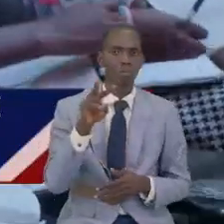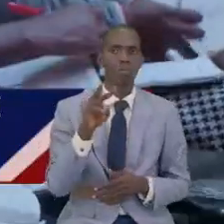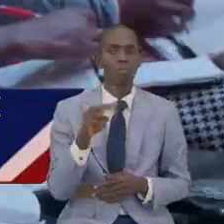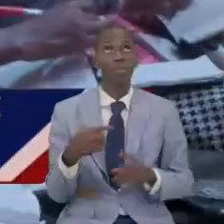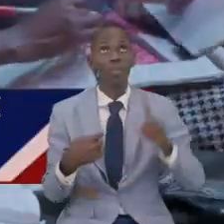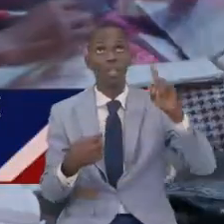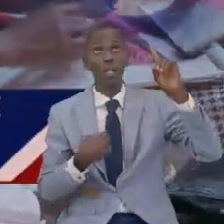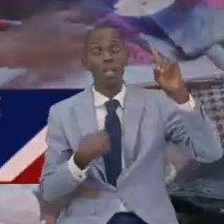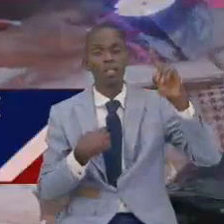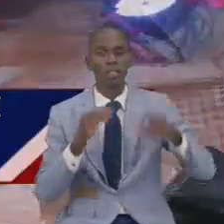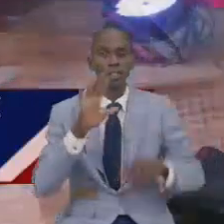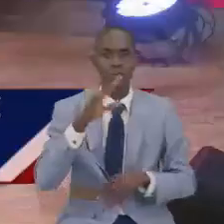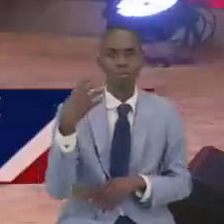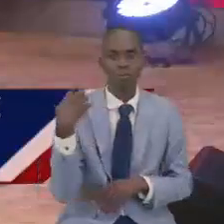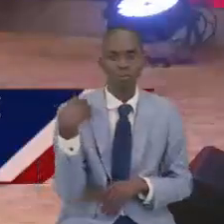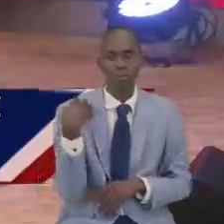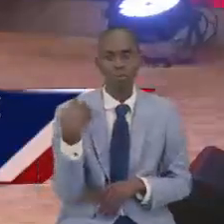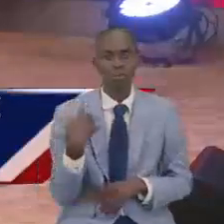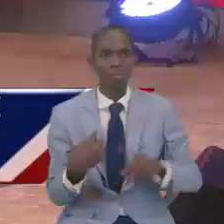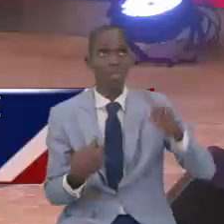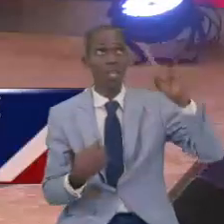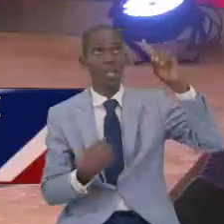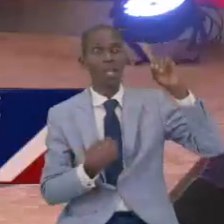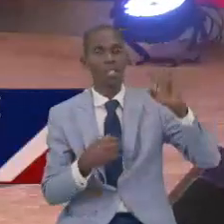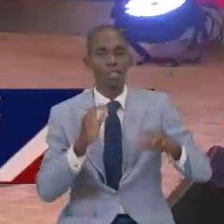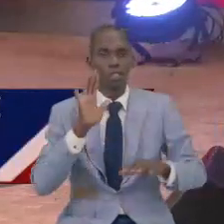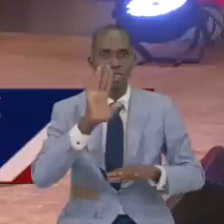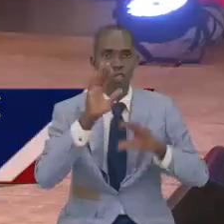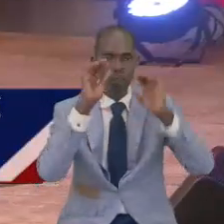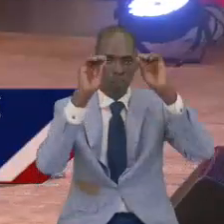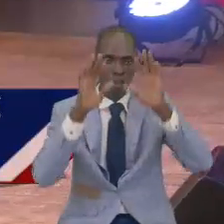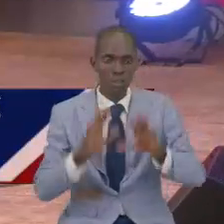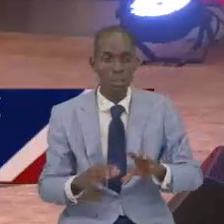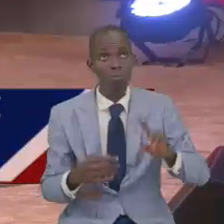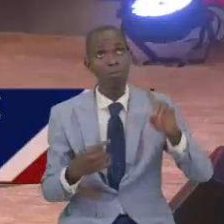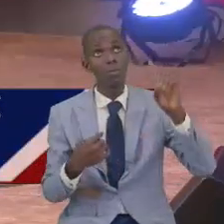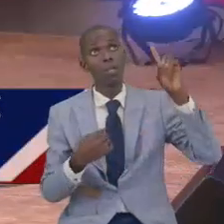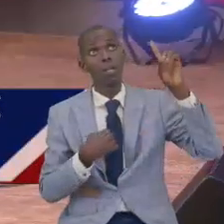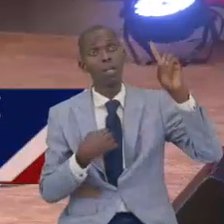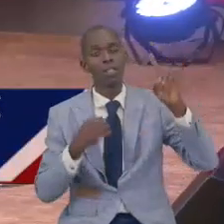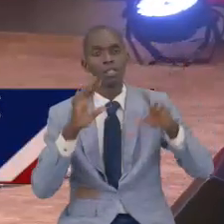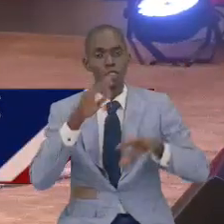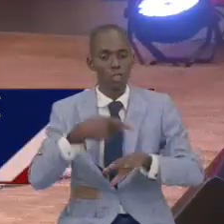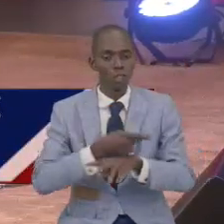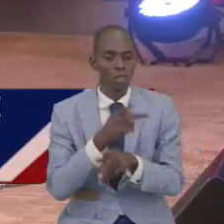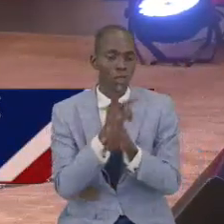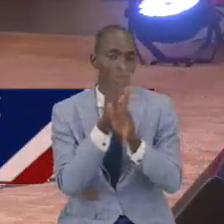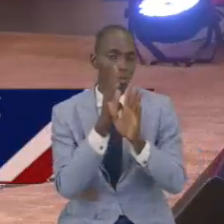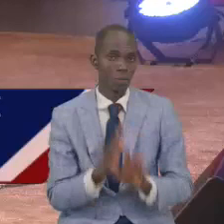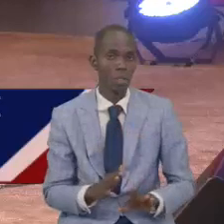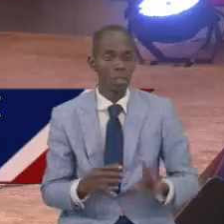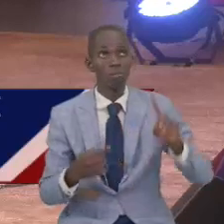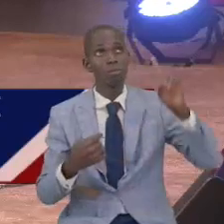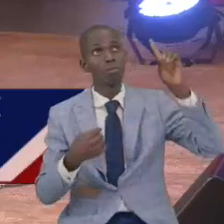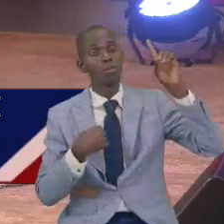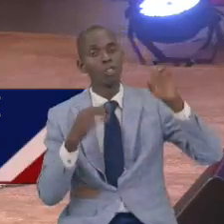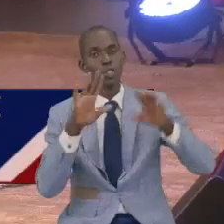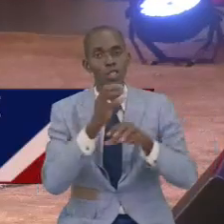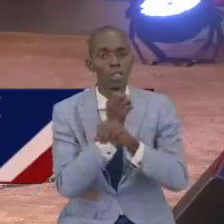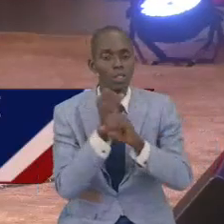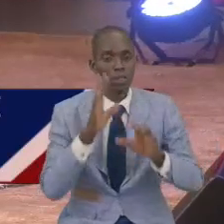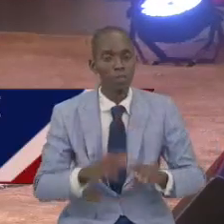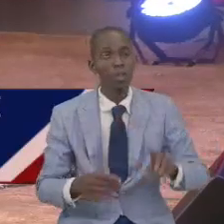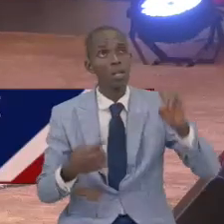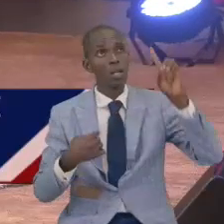master, I, your teacher, I, your shepherd, I, your Savior,